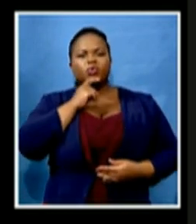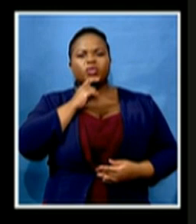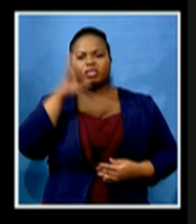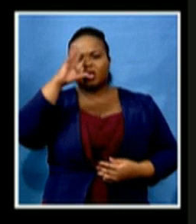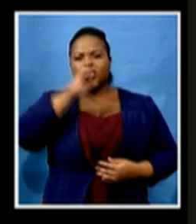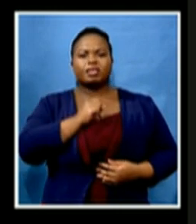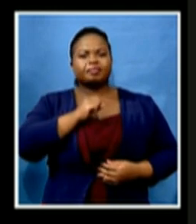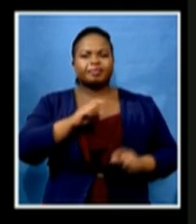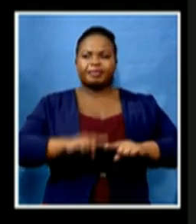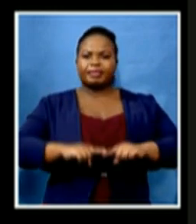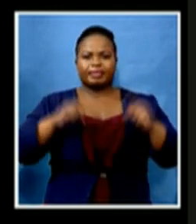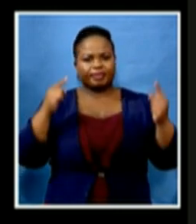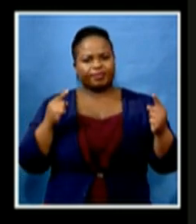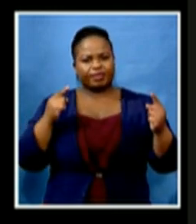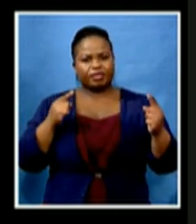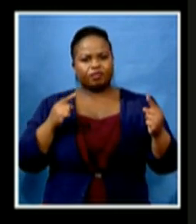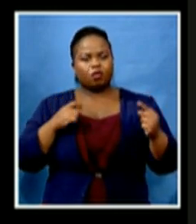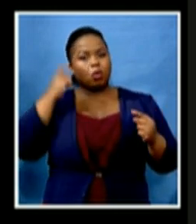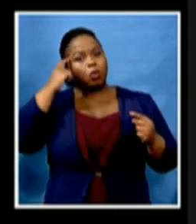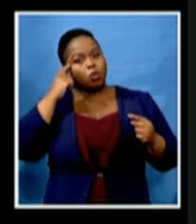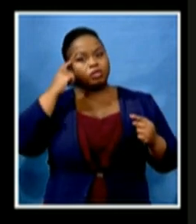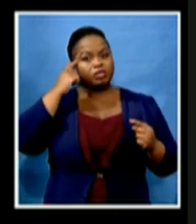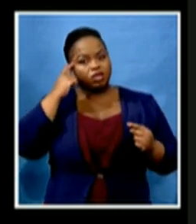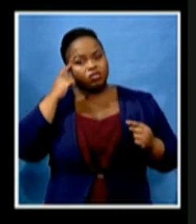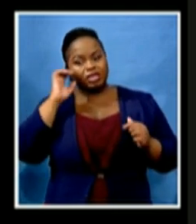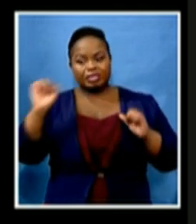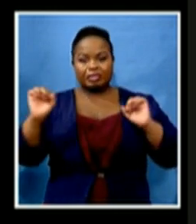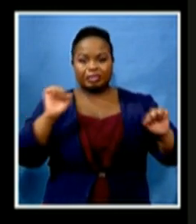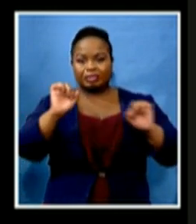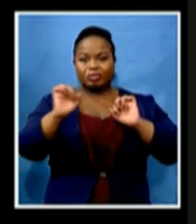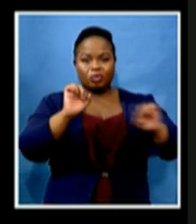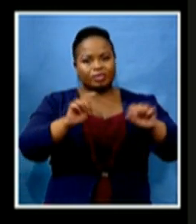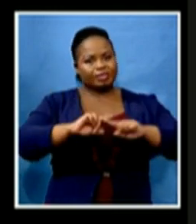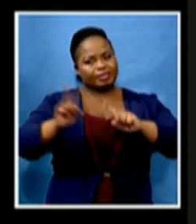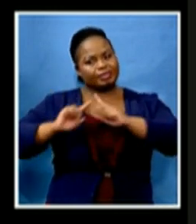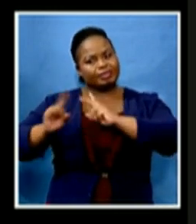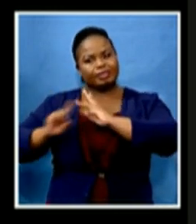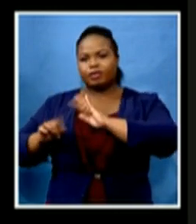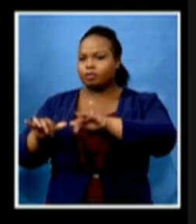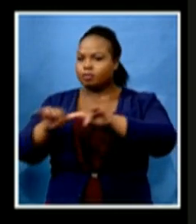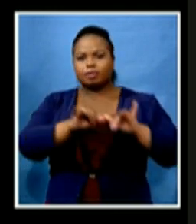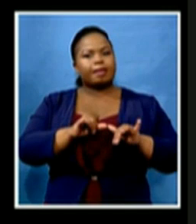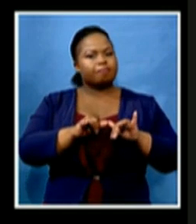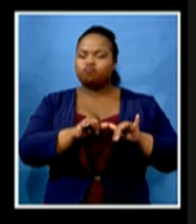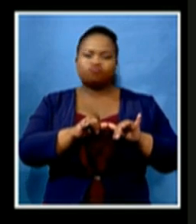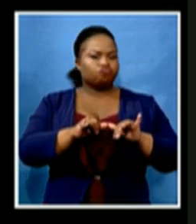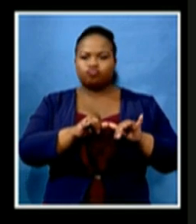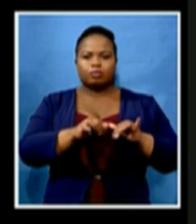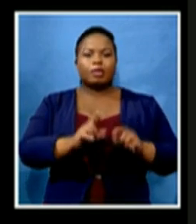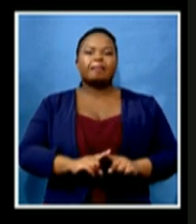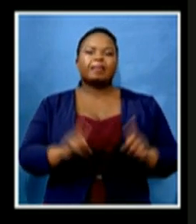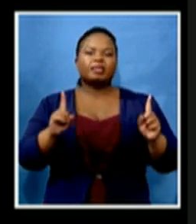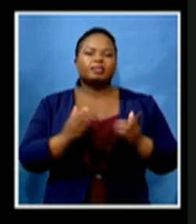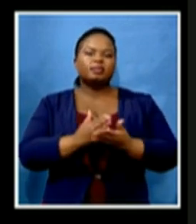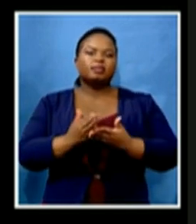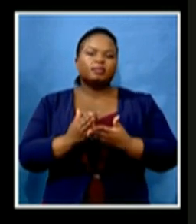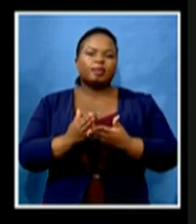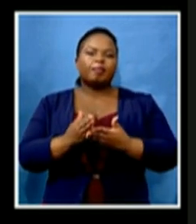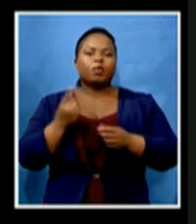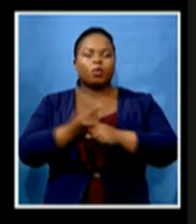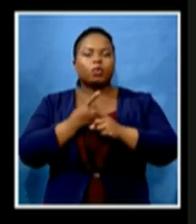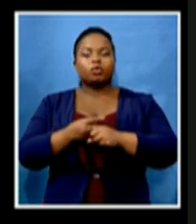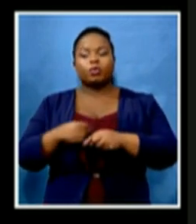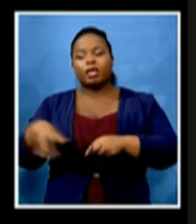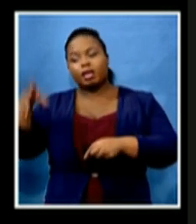considerations. So they may not necessarily be all the same, but there would be something that you can learn from the one model and from another